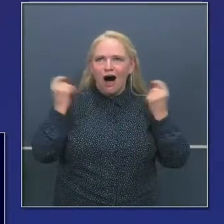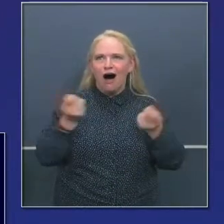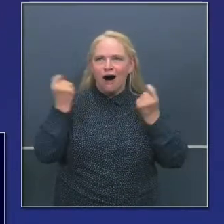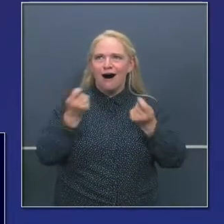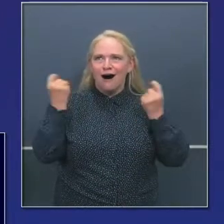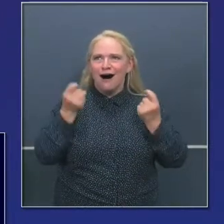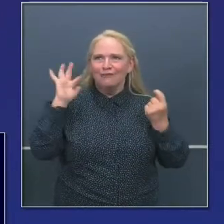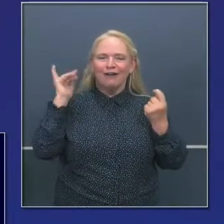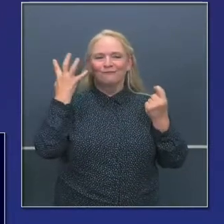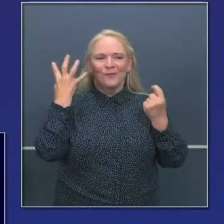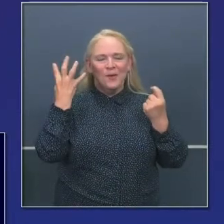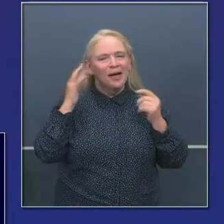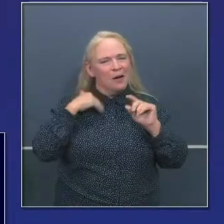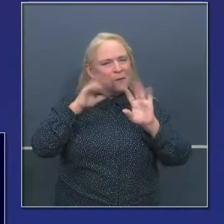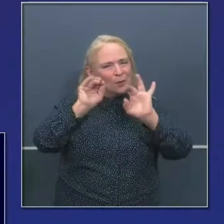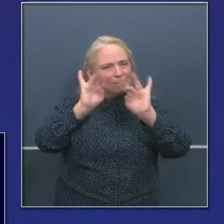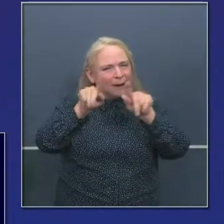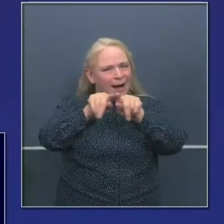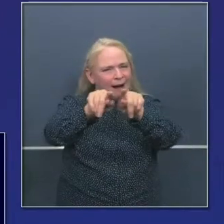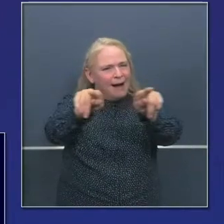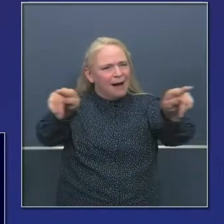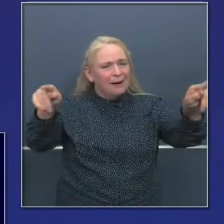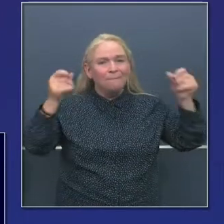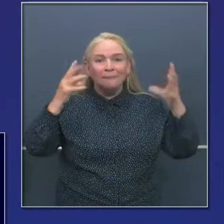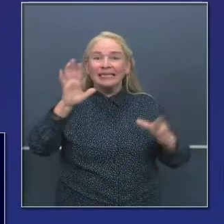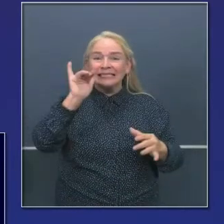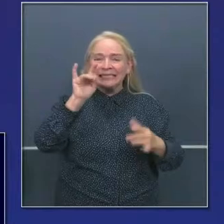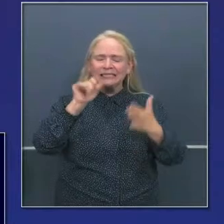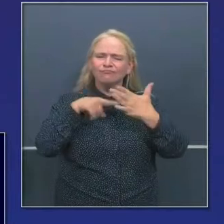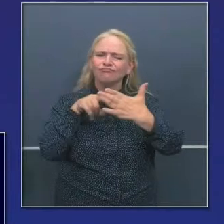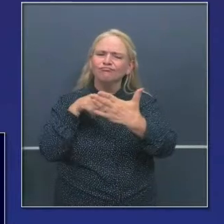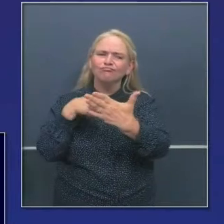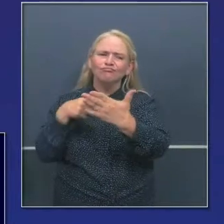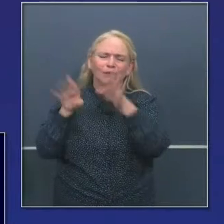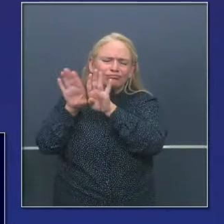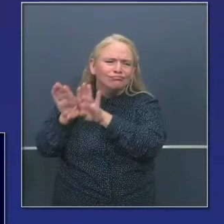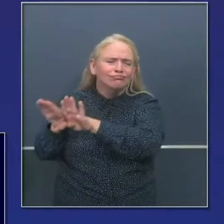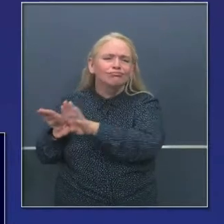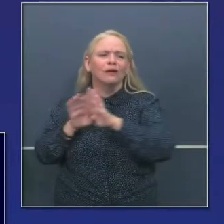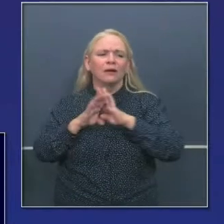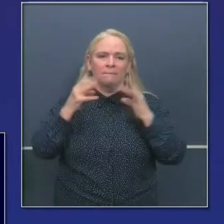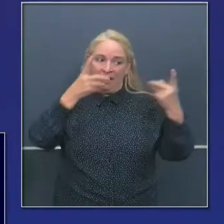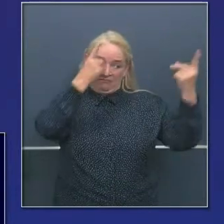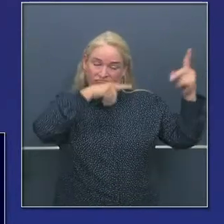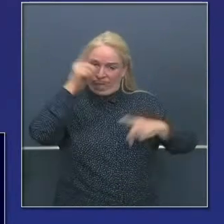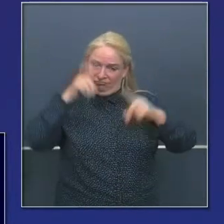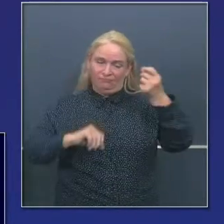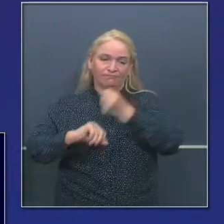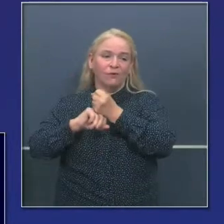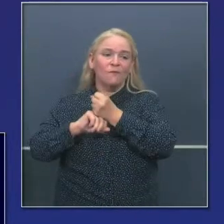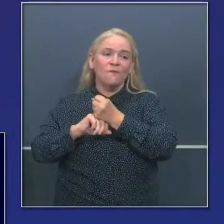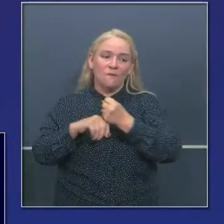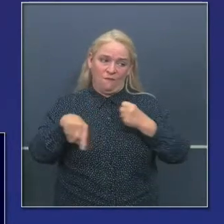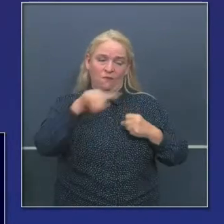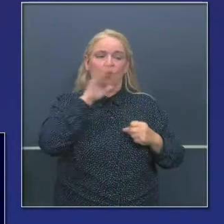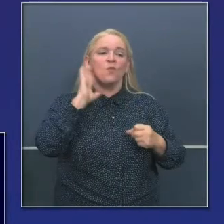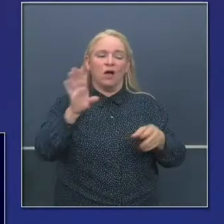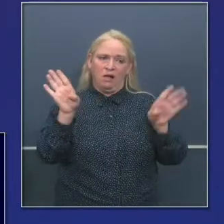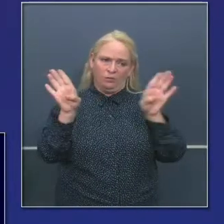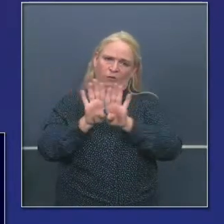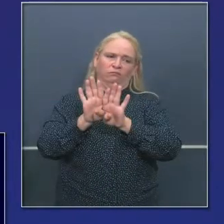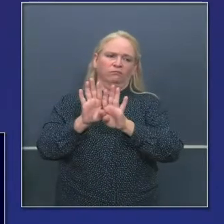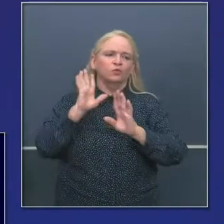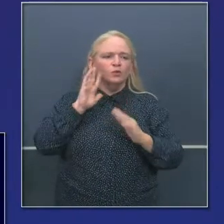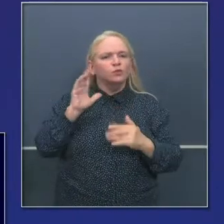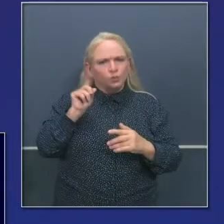many cities have already canceled their fireworks shows. Many cities have already adopted their own local guidelines saying we'll